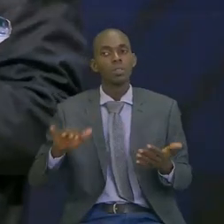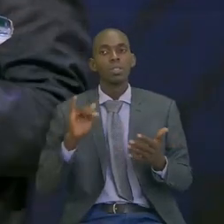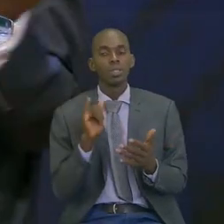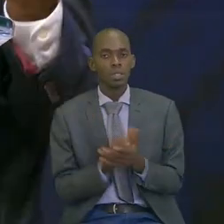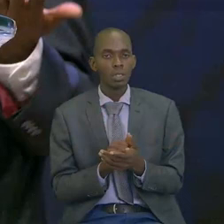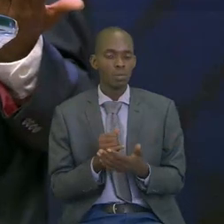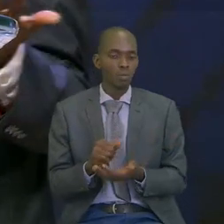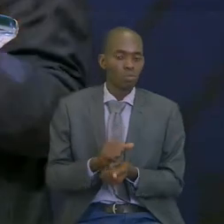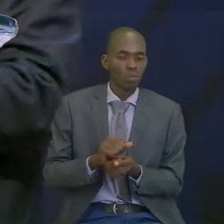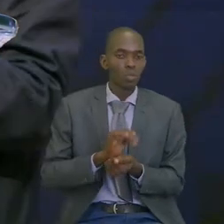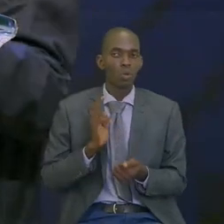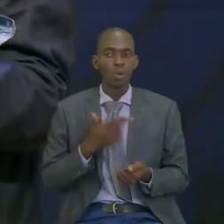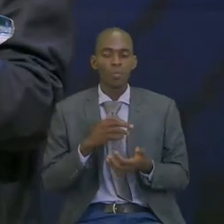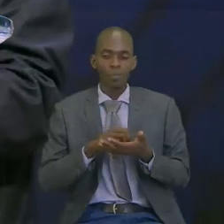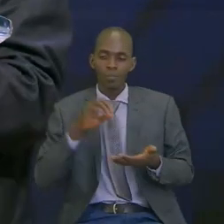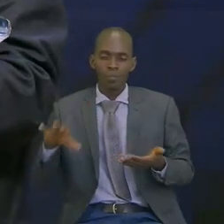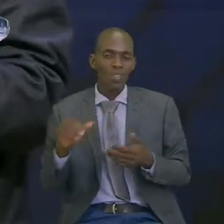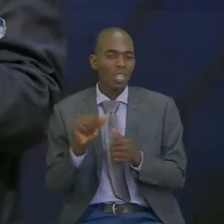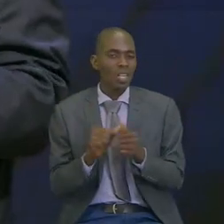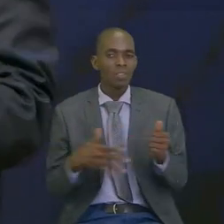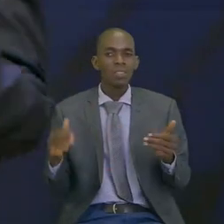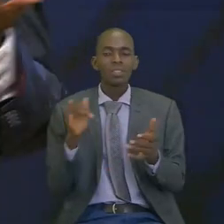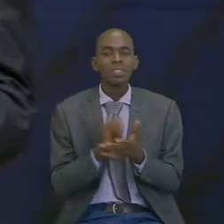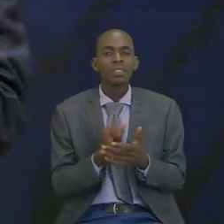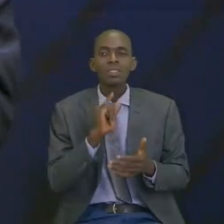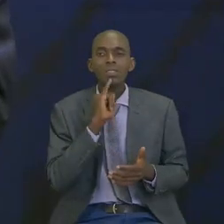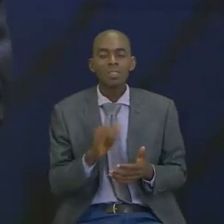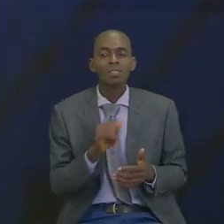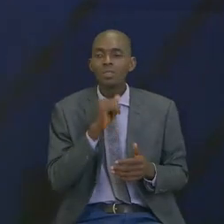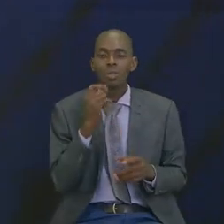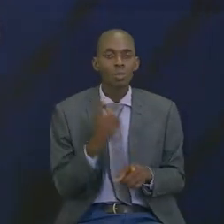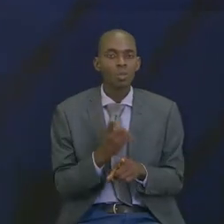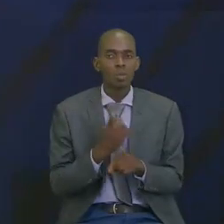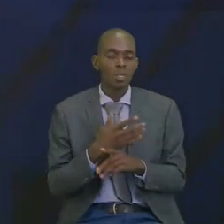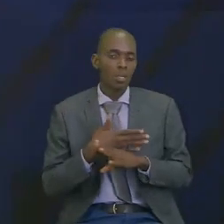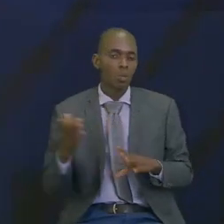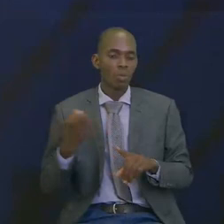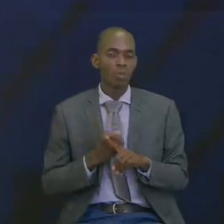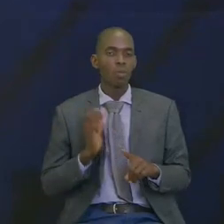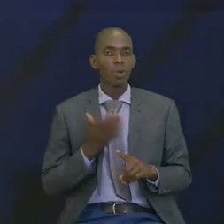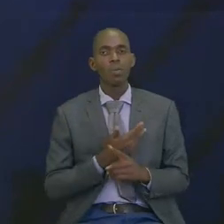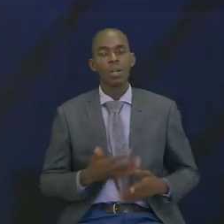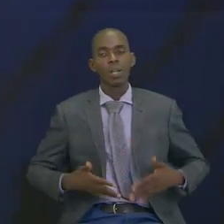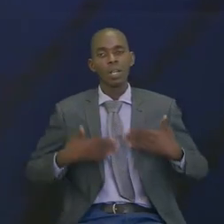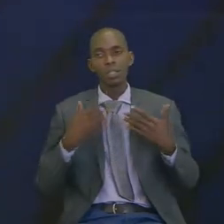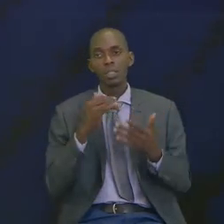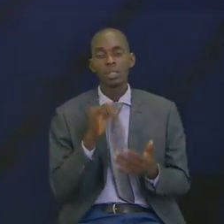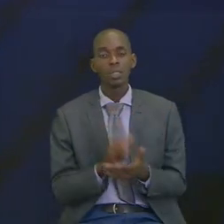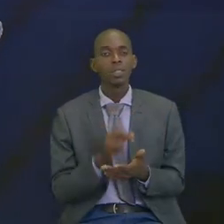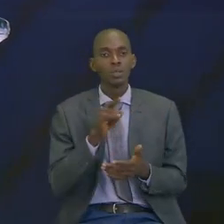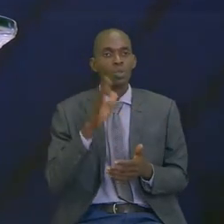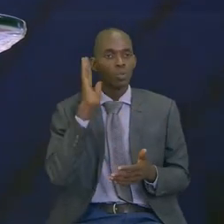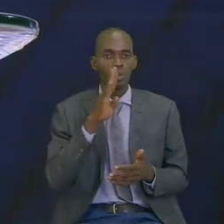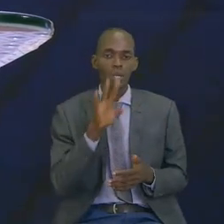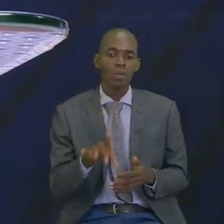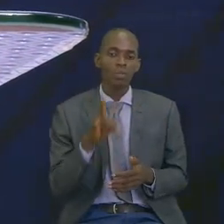us, and blotting everything that is disorderly away from our lives. It says to be found of him in